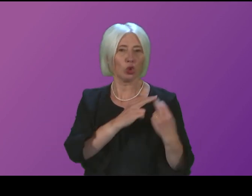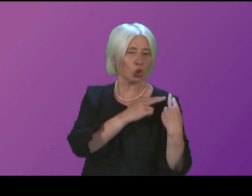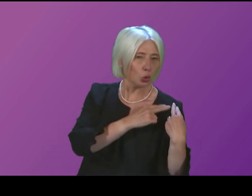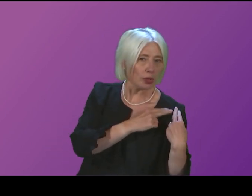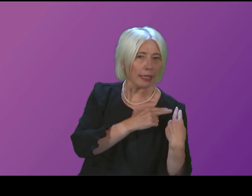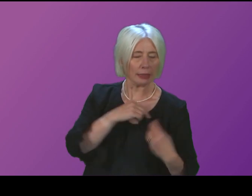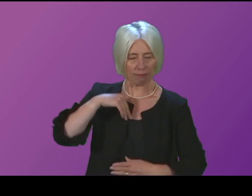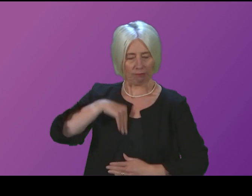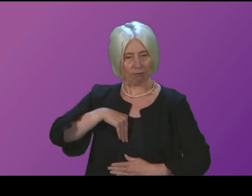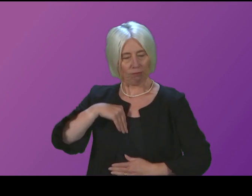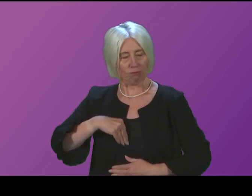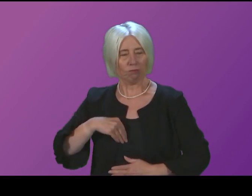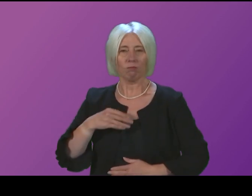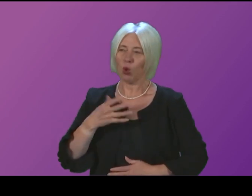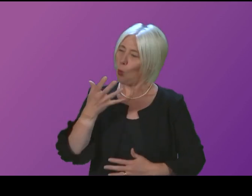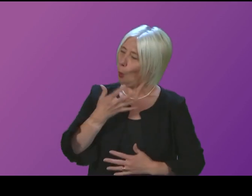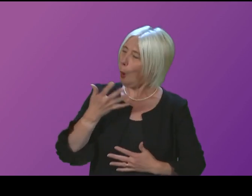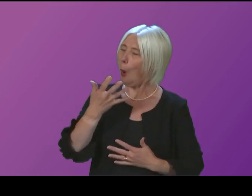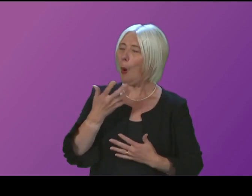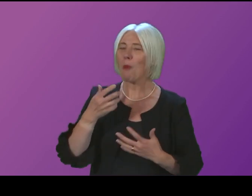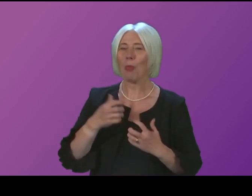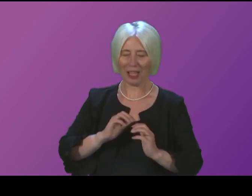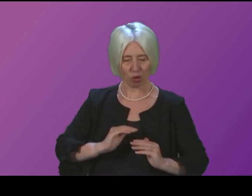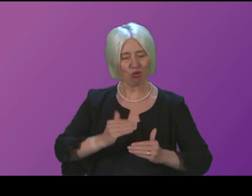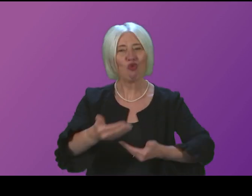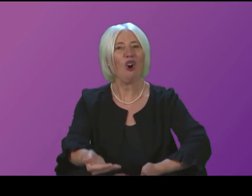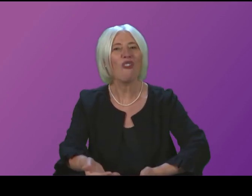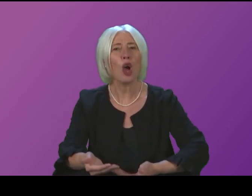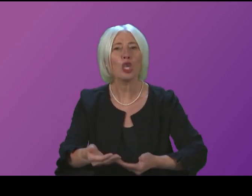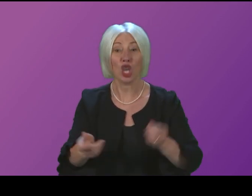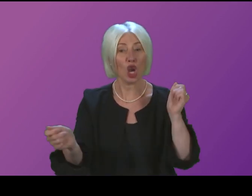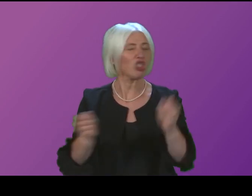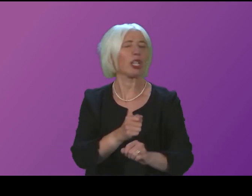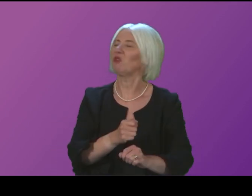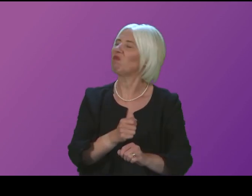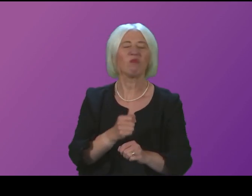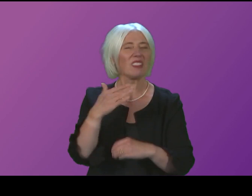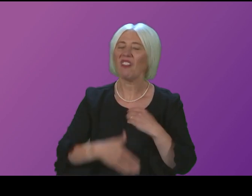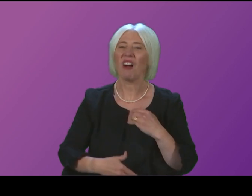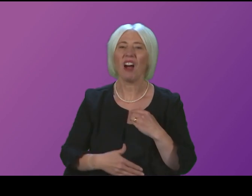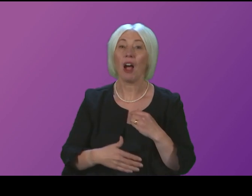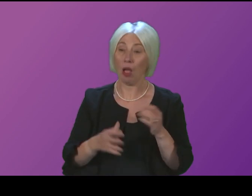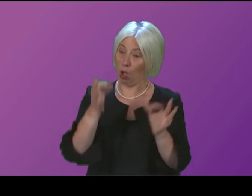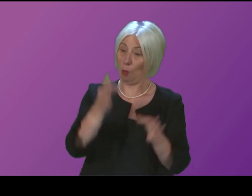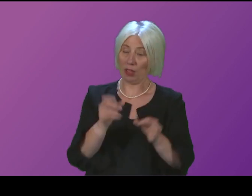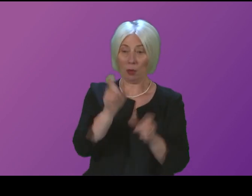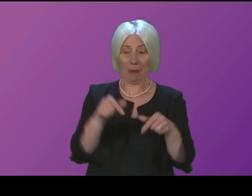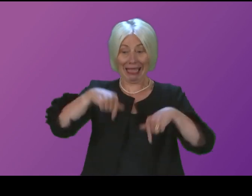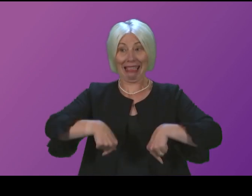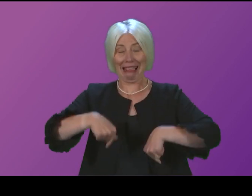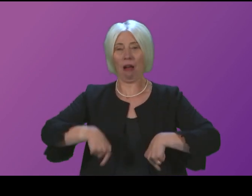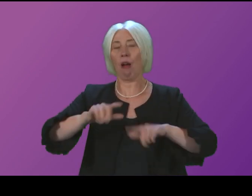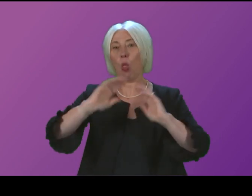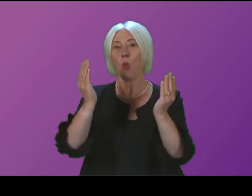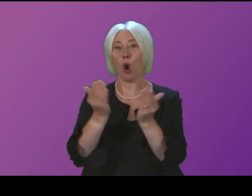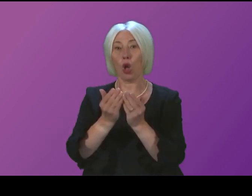integrity, her warmth, and her service to others never wavered. In fact, politicians here and right around the world will